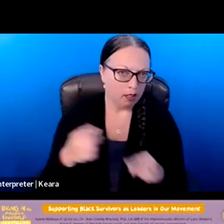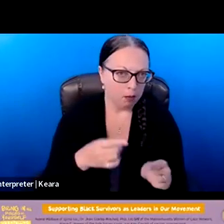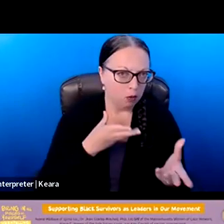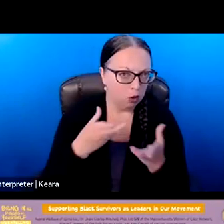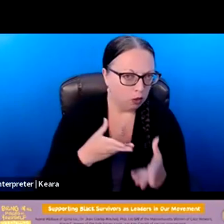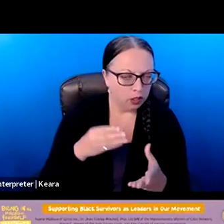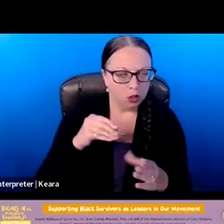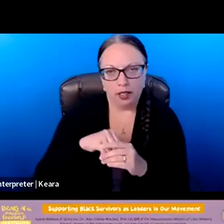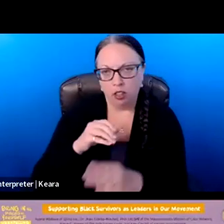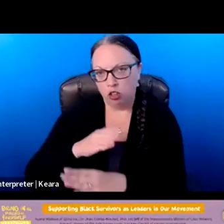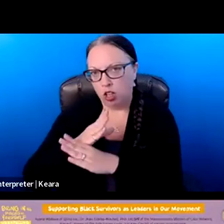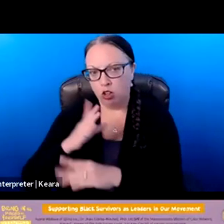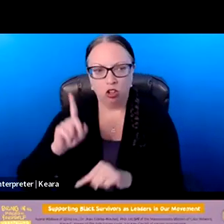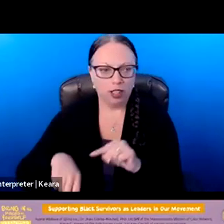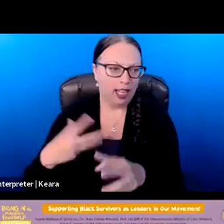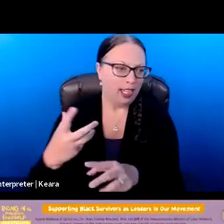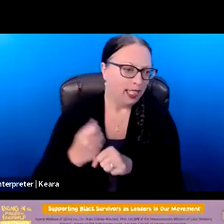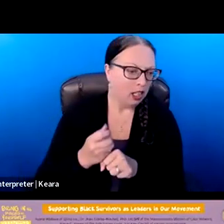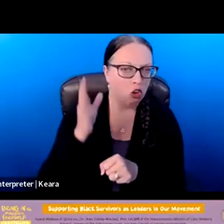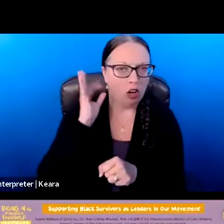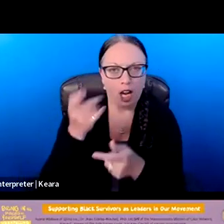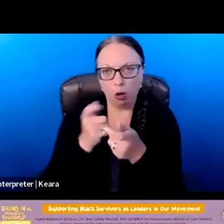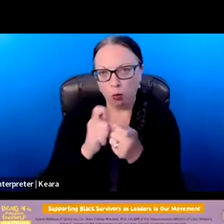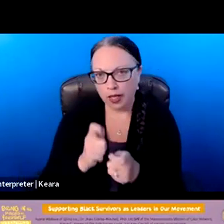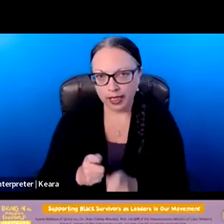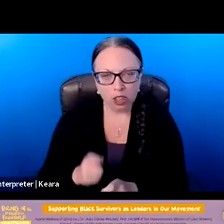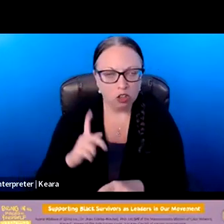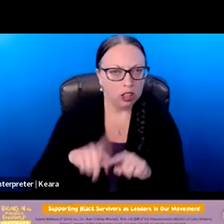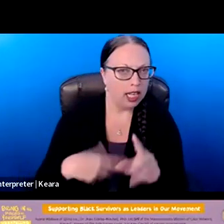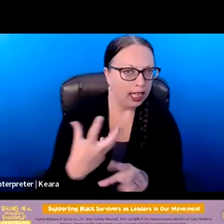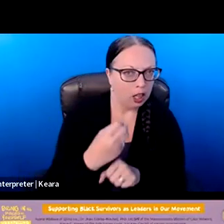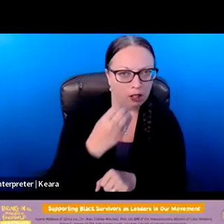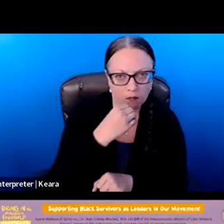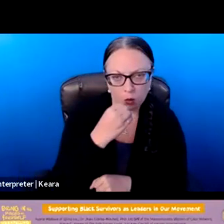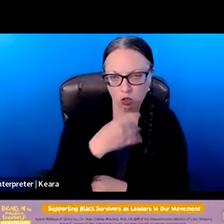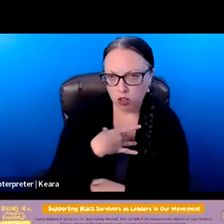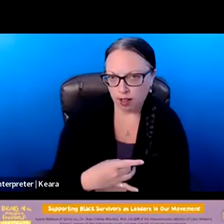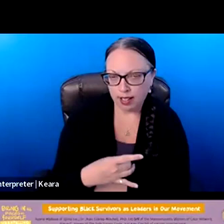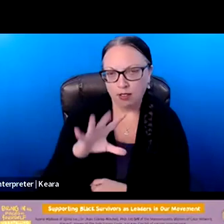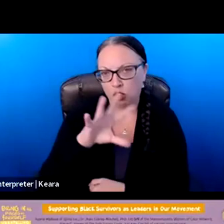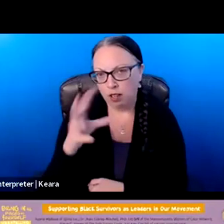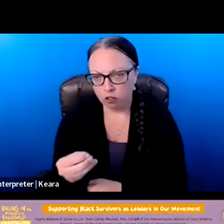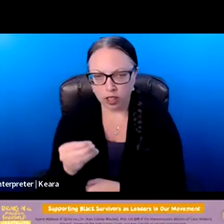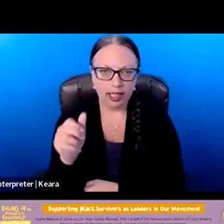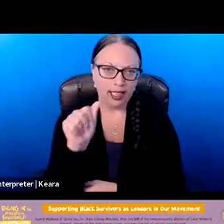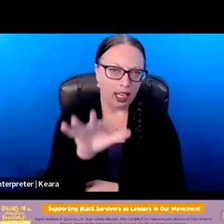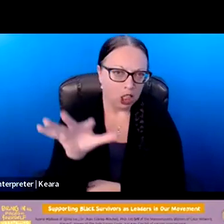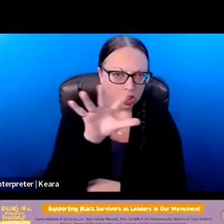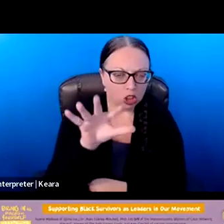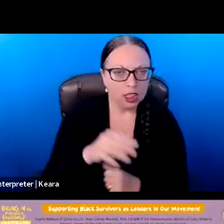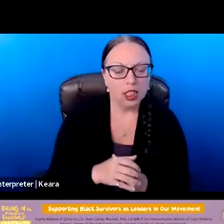shelter, she can't get her hair braid, she can't get the food that she likes, if she might be African, Asian or something, and it's